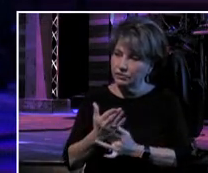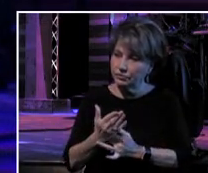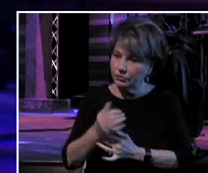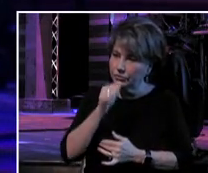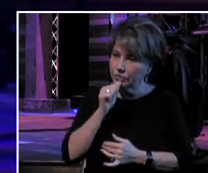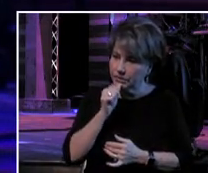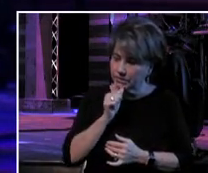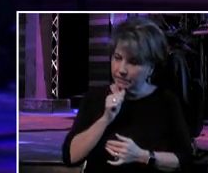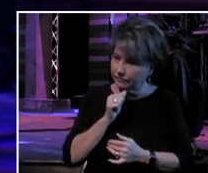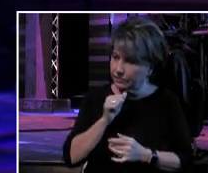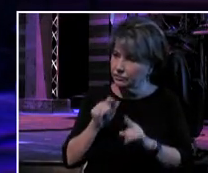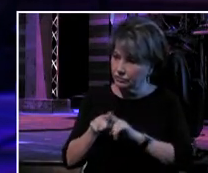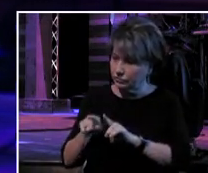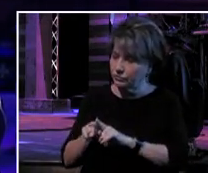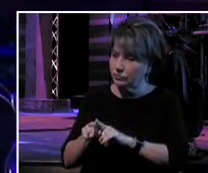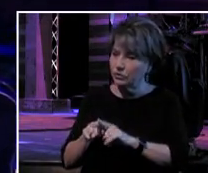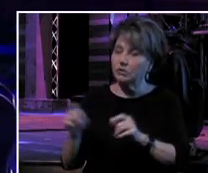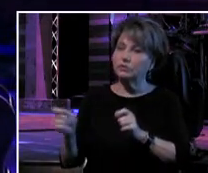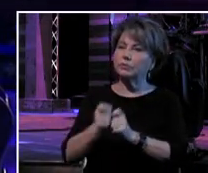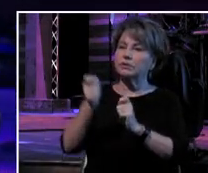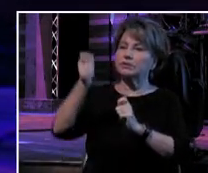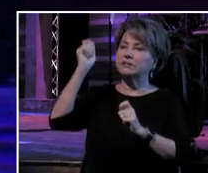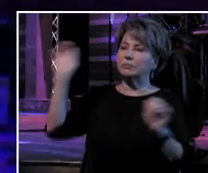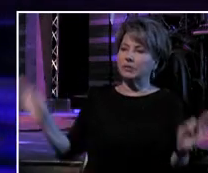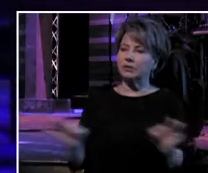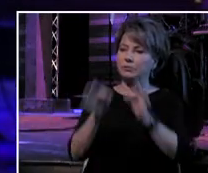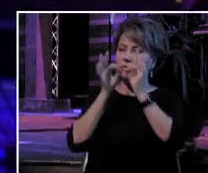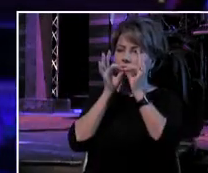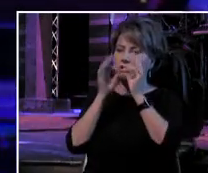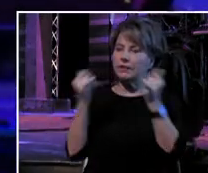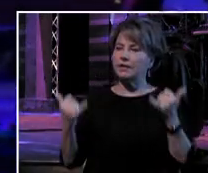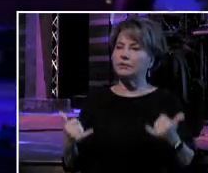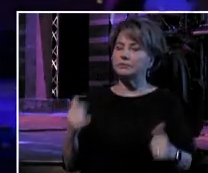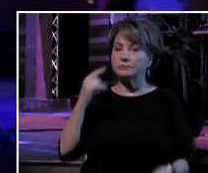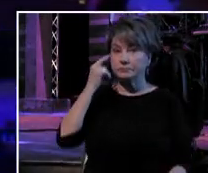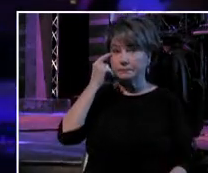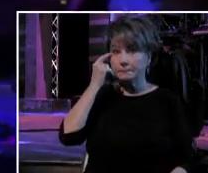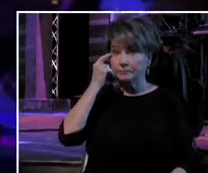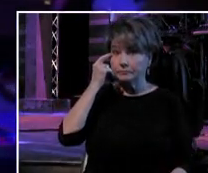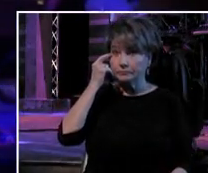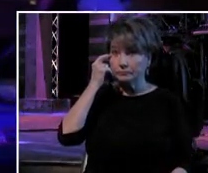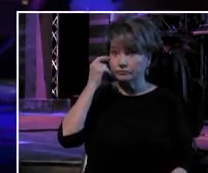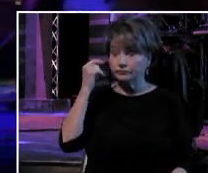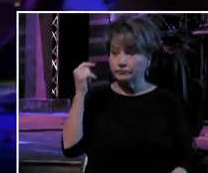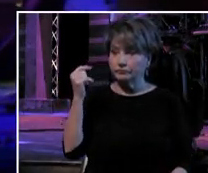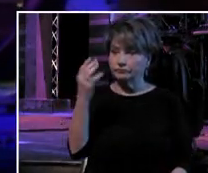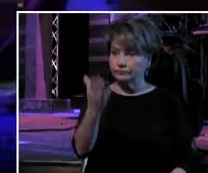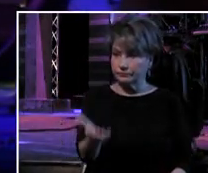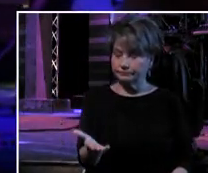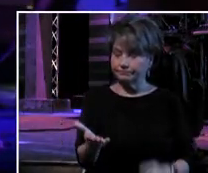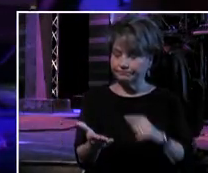to celebrate communion now. And so if you have these elements, I want you to hold them in your hand.